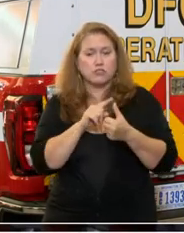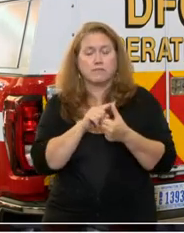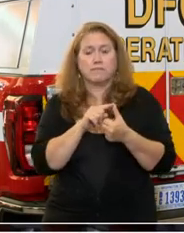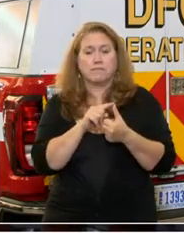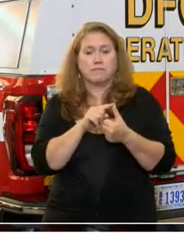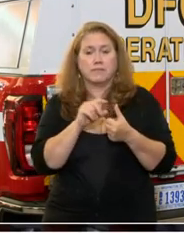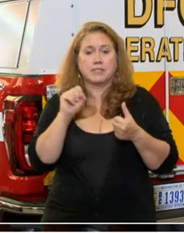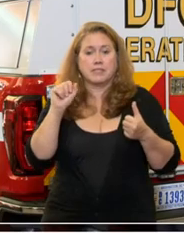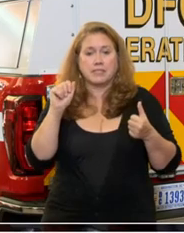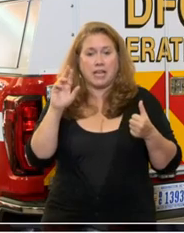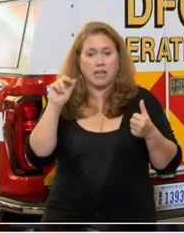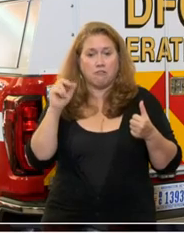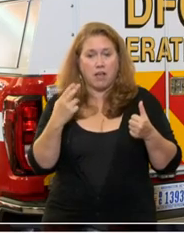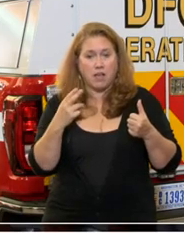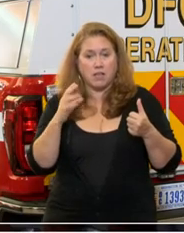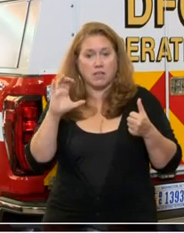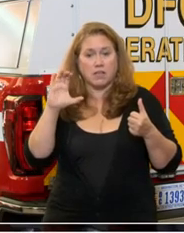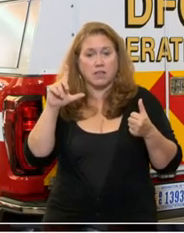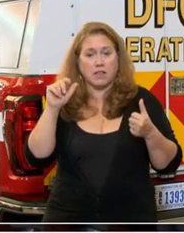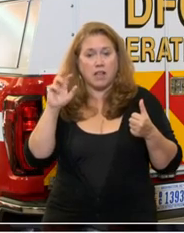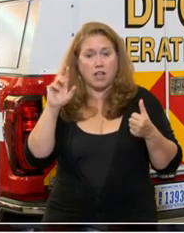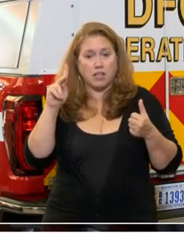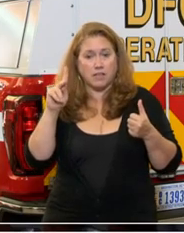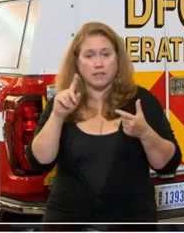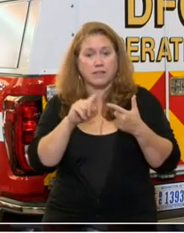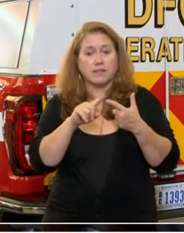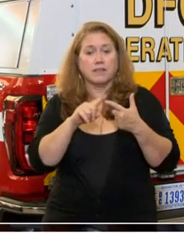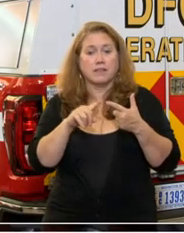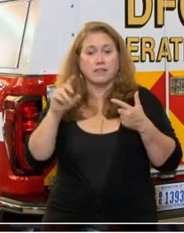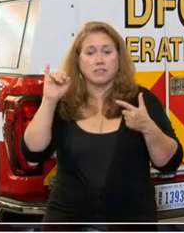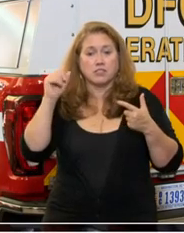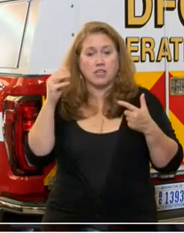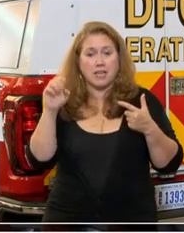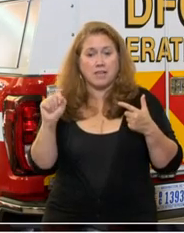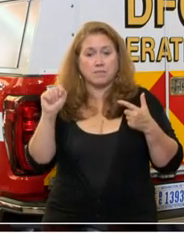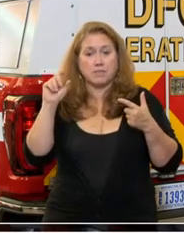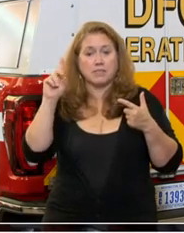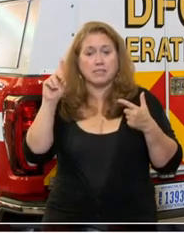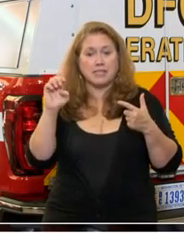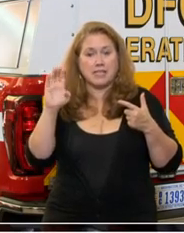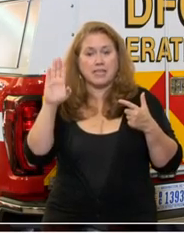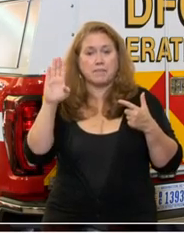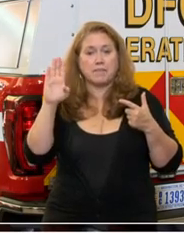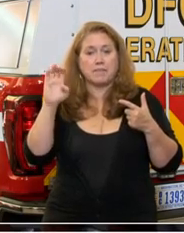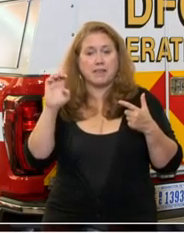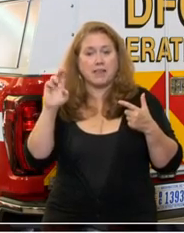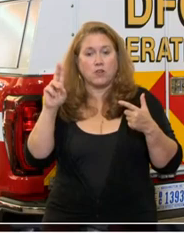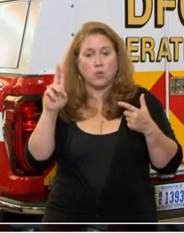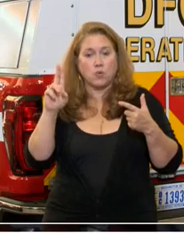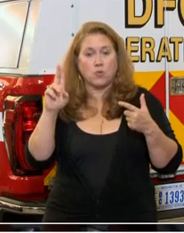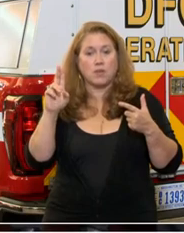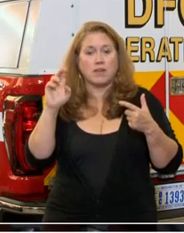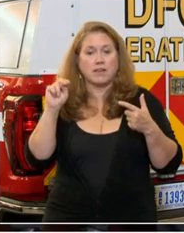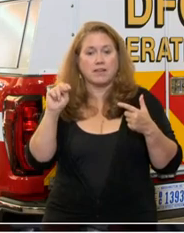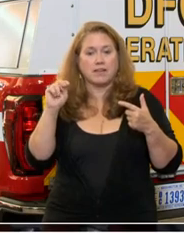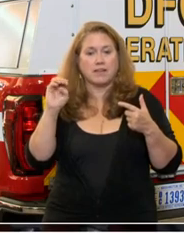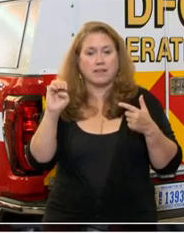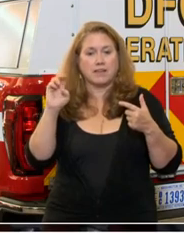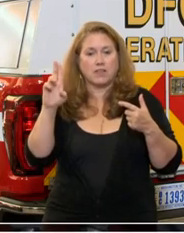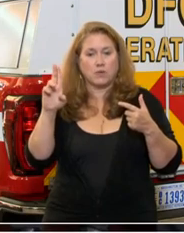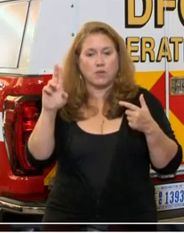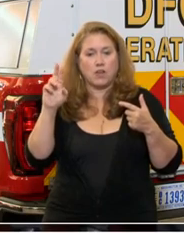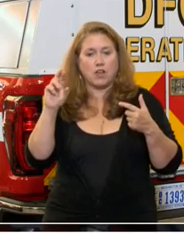Clark, James Debonair, Hilda Taylor, Ann Judge, and Joe